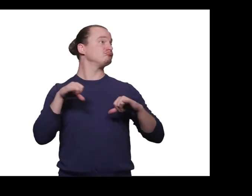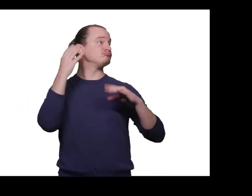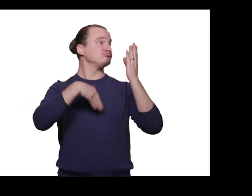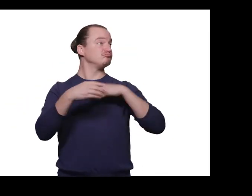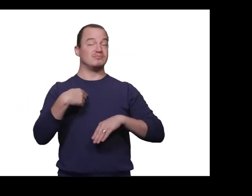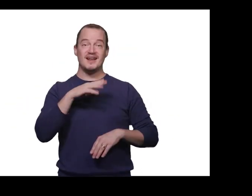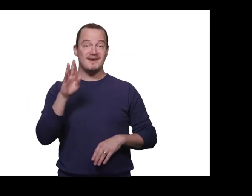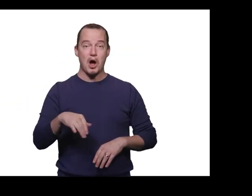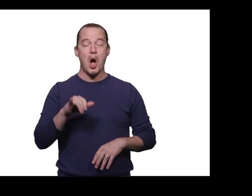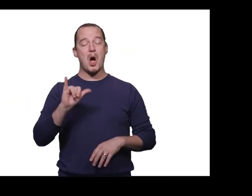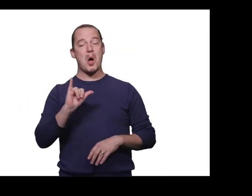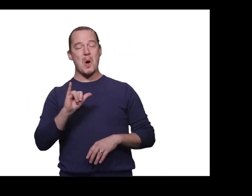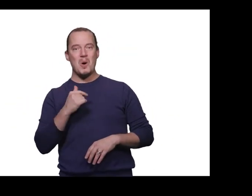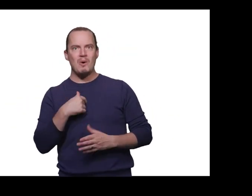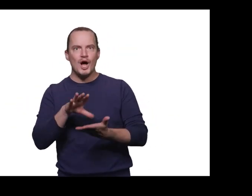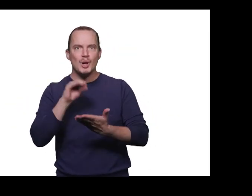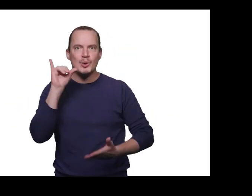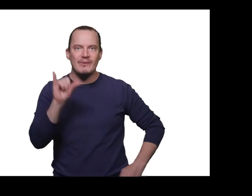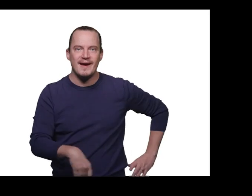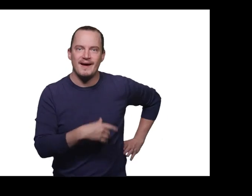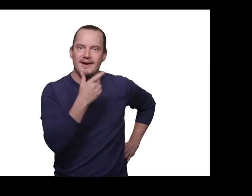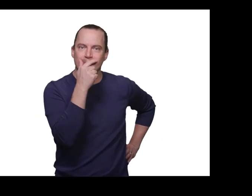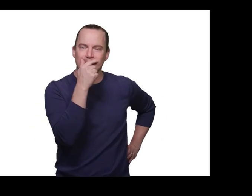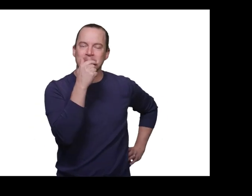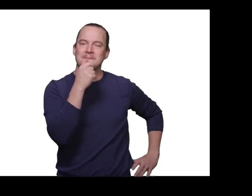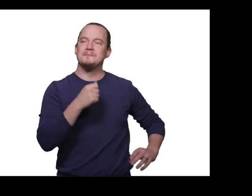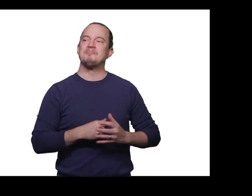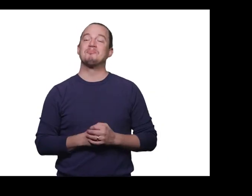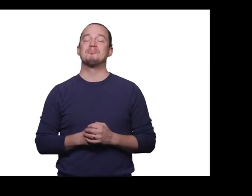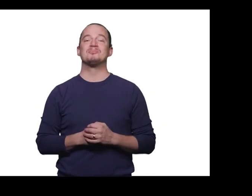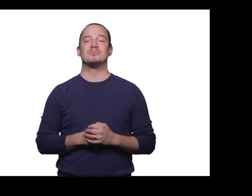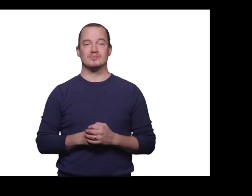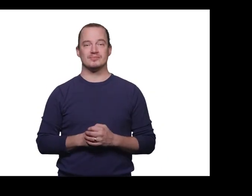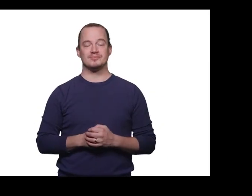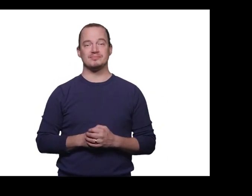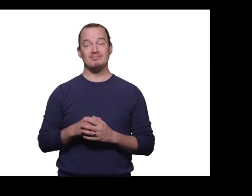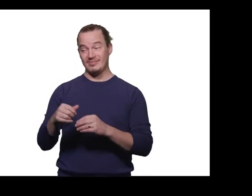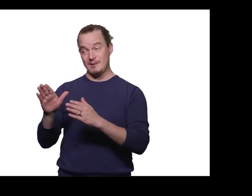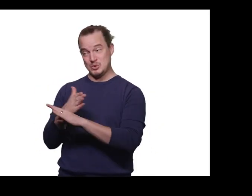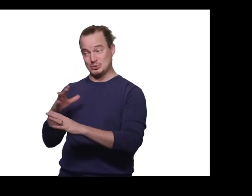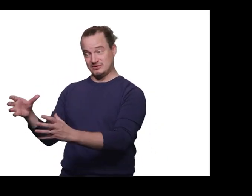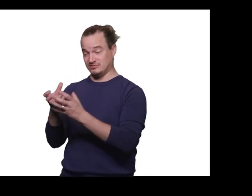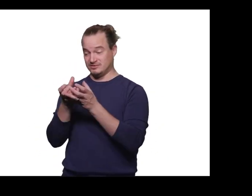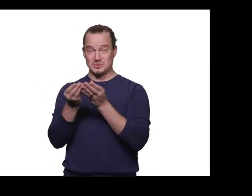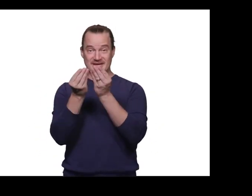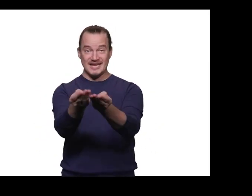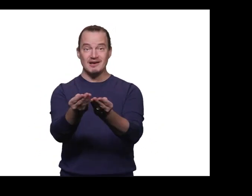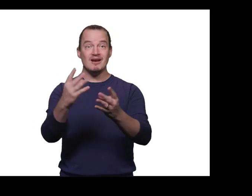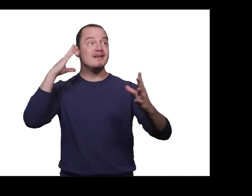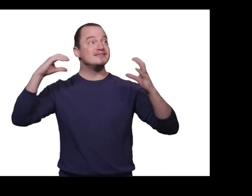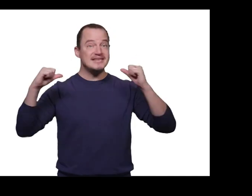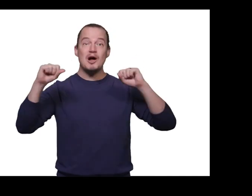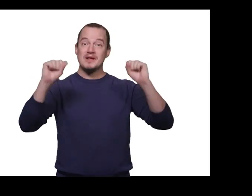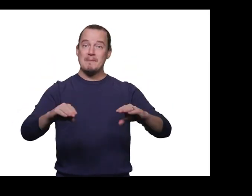own. Once we have these instruments, be aware that the sound is bright and can be too bright for some